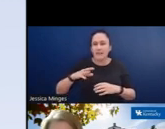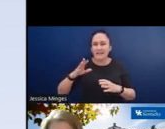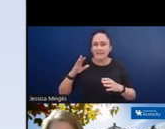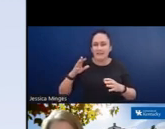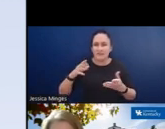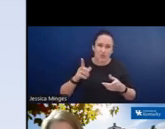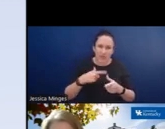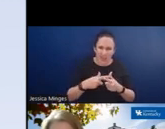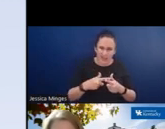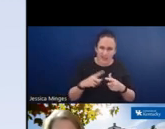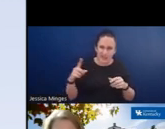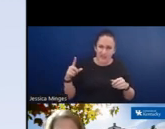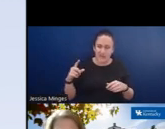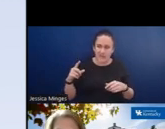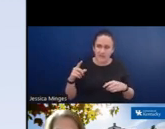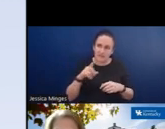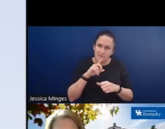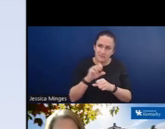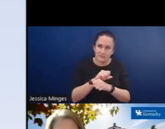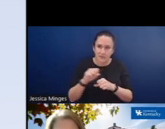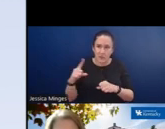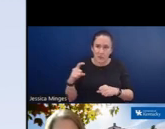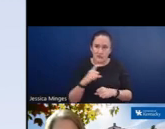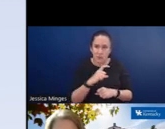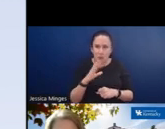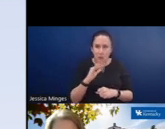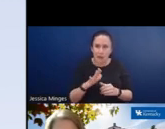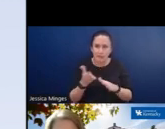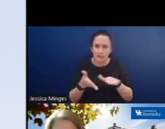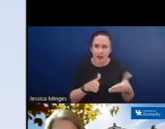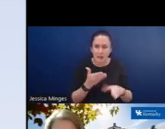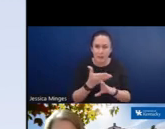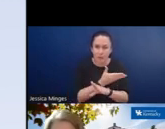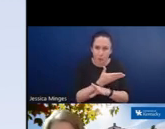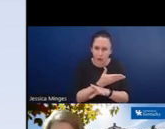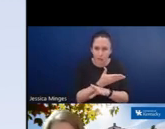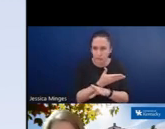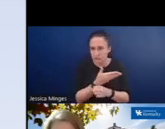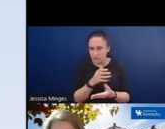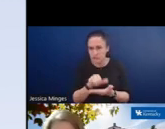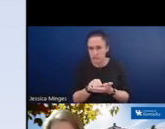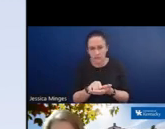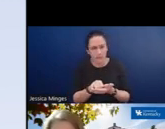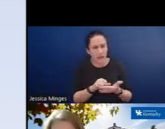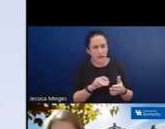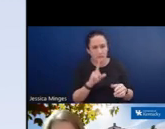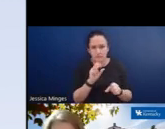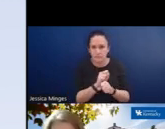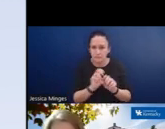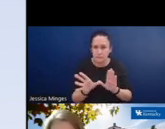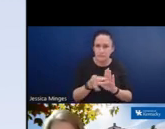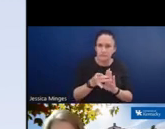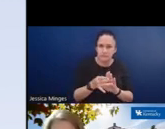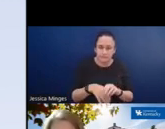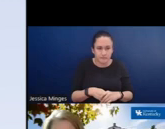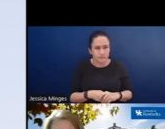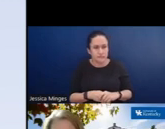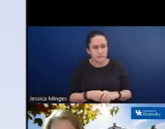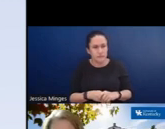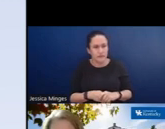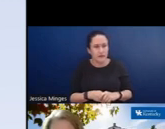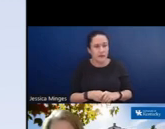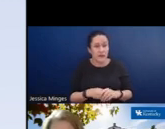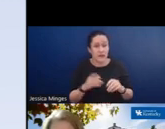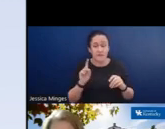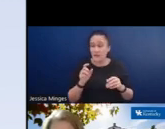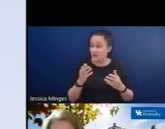of dies before the egg ever comes out. So, so it can be kept on hand in case you have an emergency or crisis. So